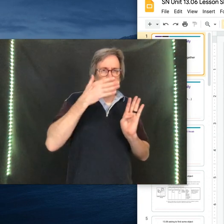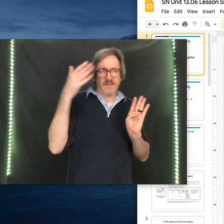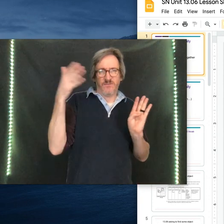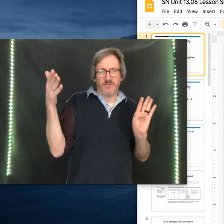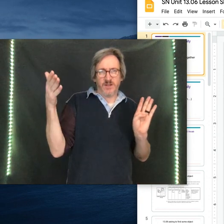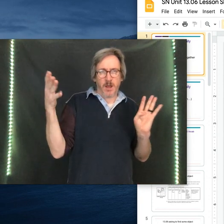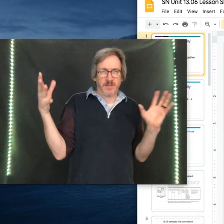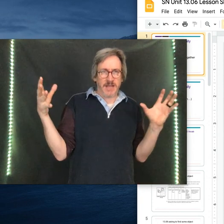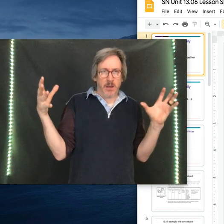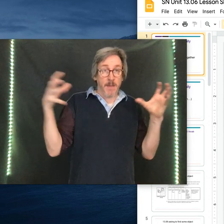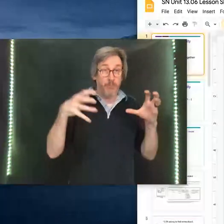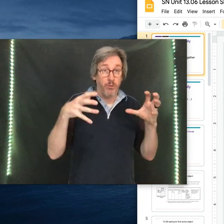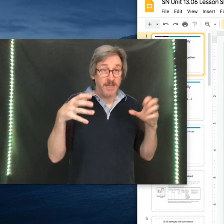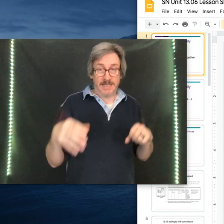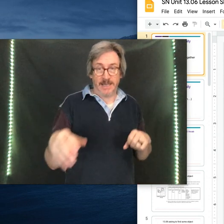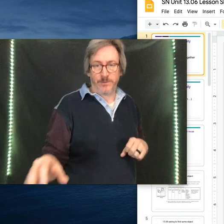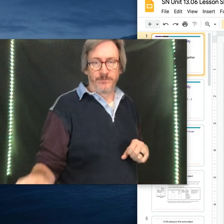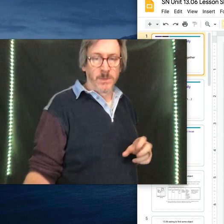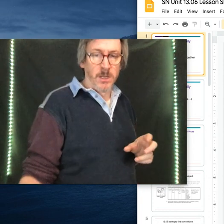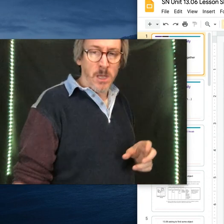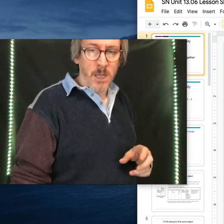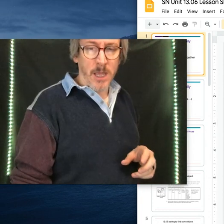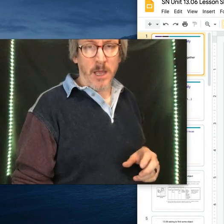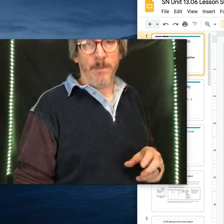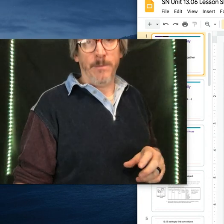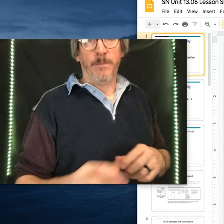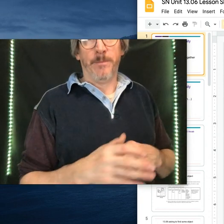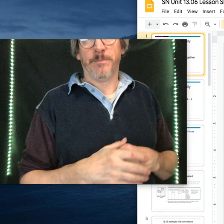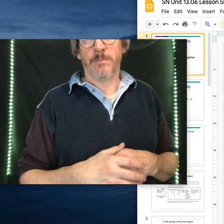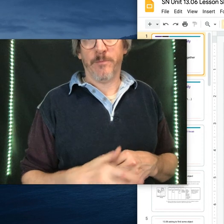Taking all the stuff we've done up till now and putting it together,